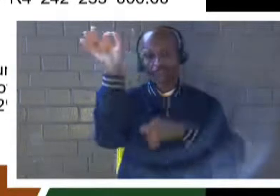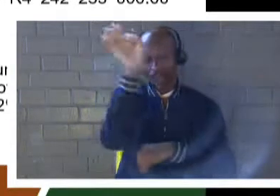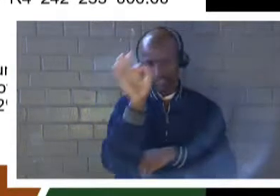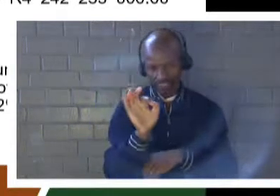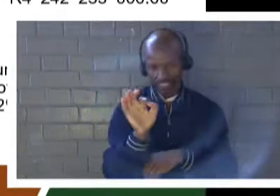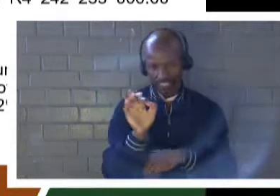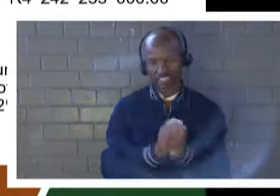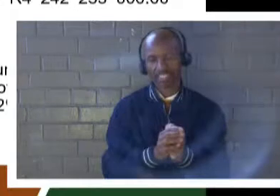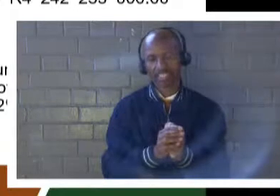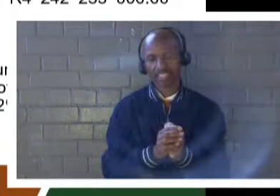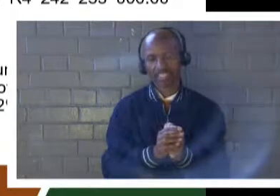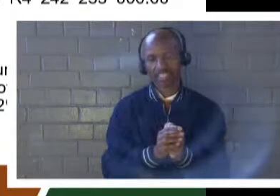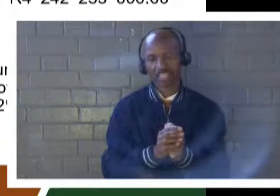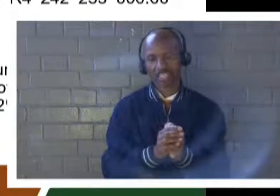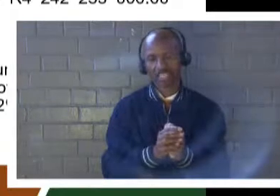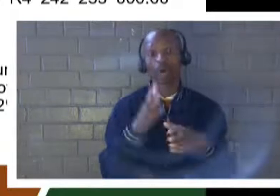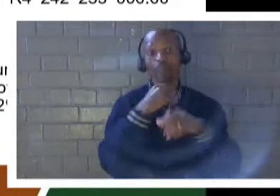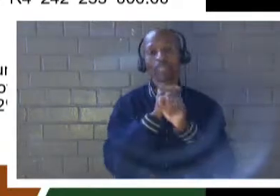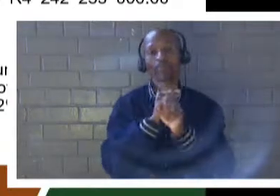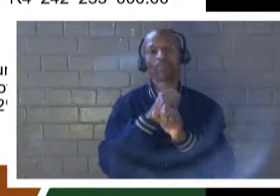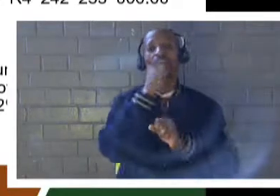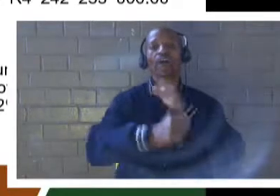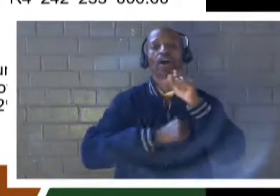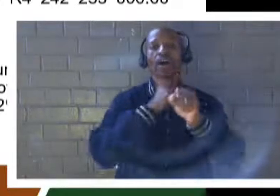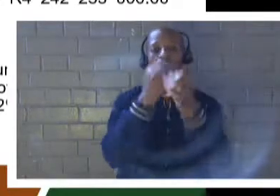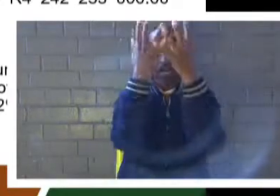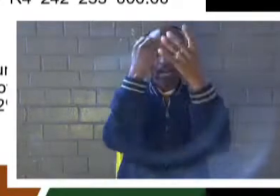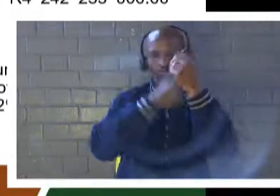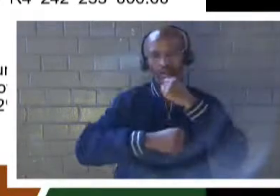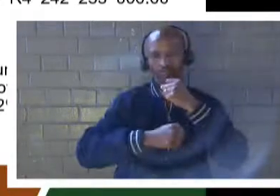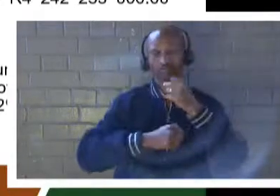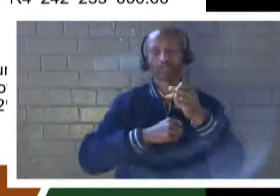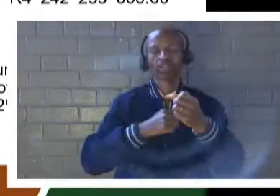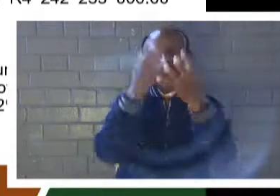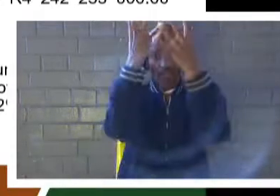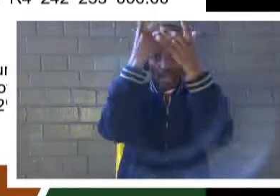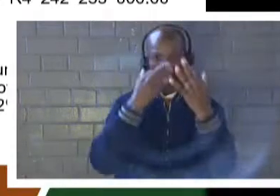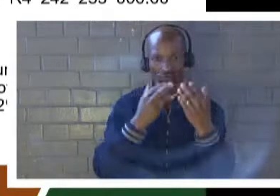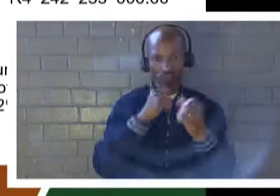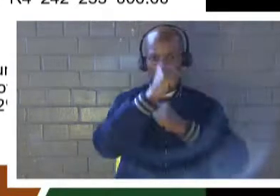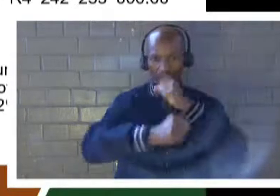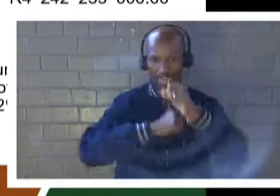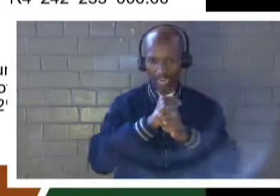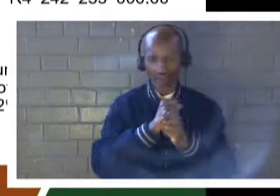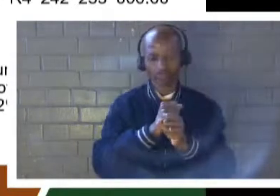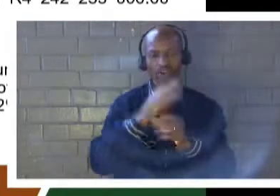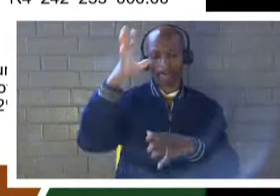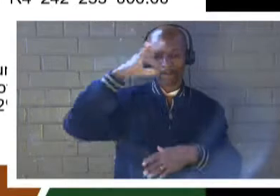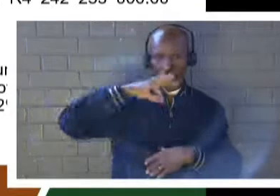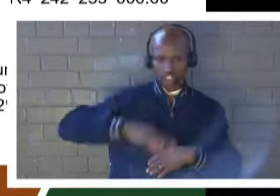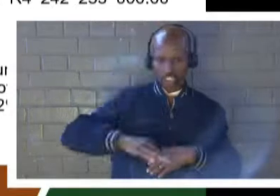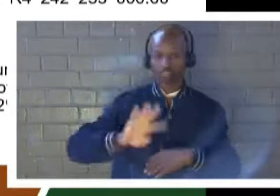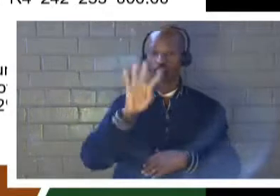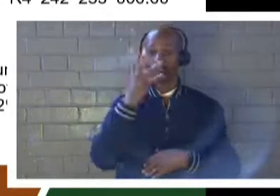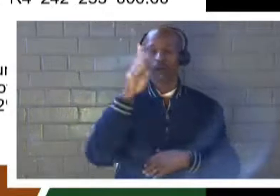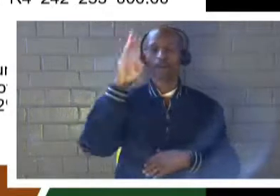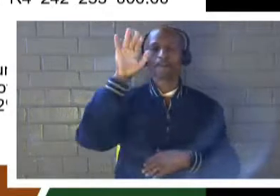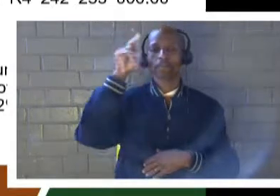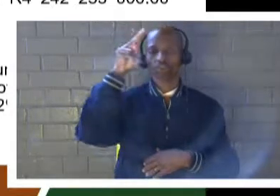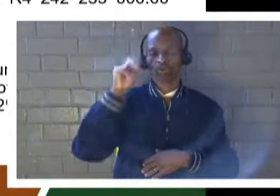of an annual budget of 4.2 billion. In terms of